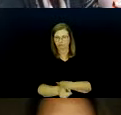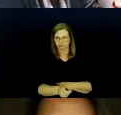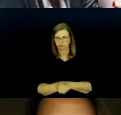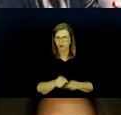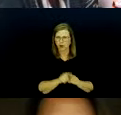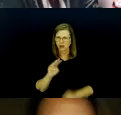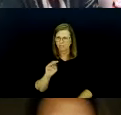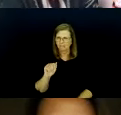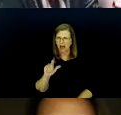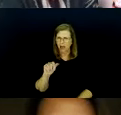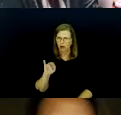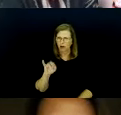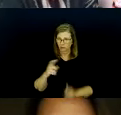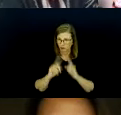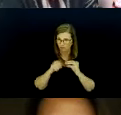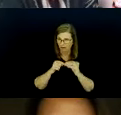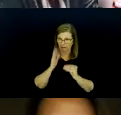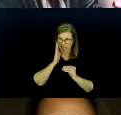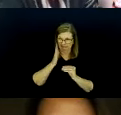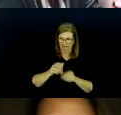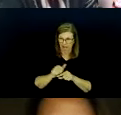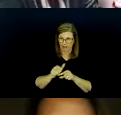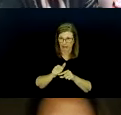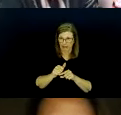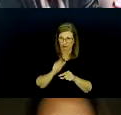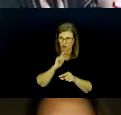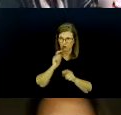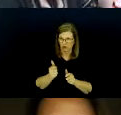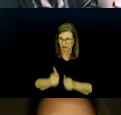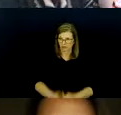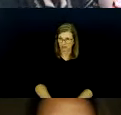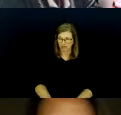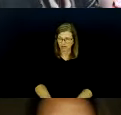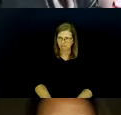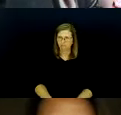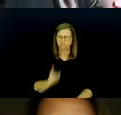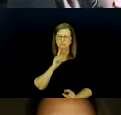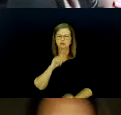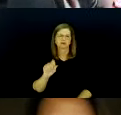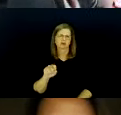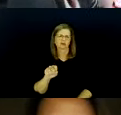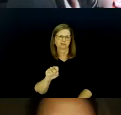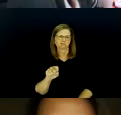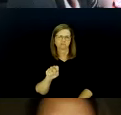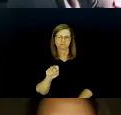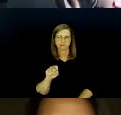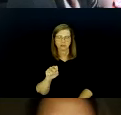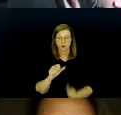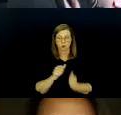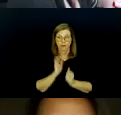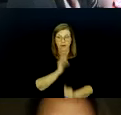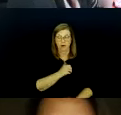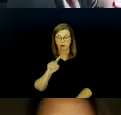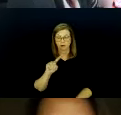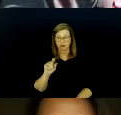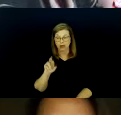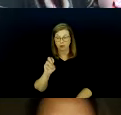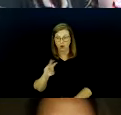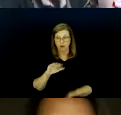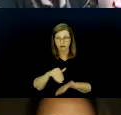talk about the upcoming trainings that we have real quick? Yes, so with our Zero Center and Oklahoma